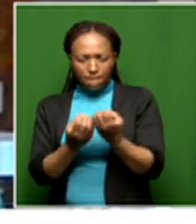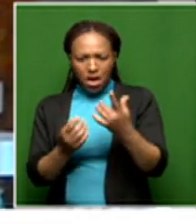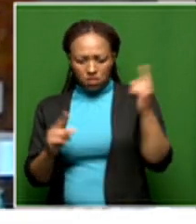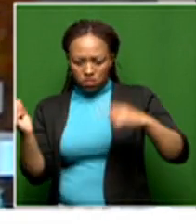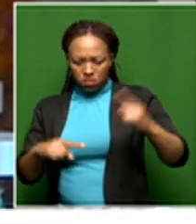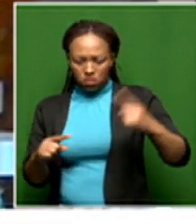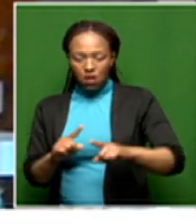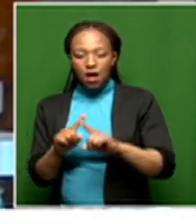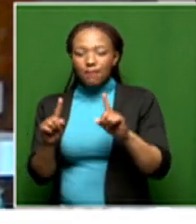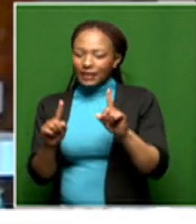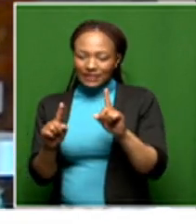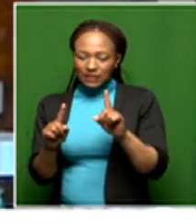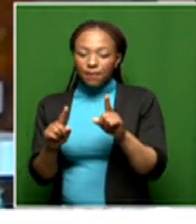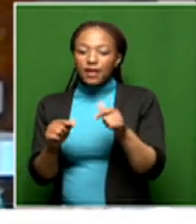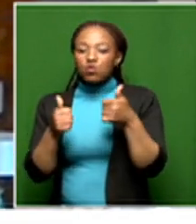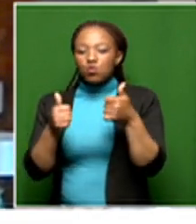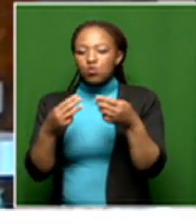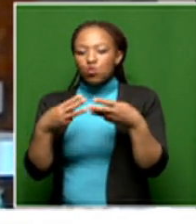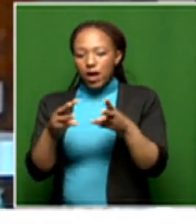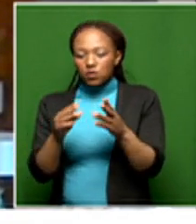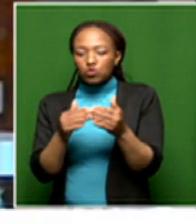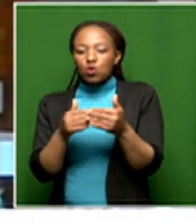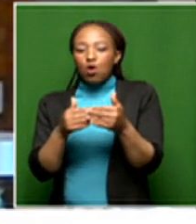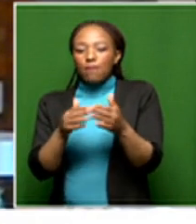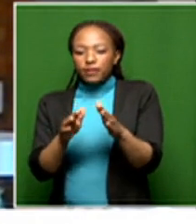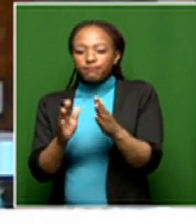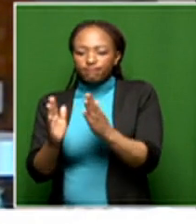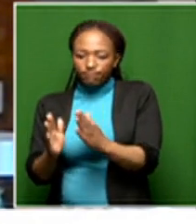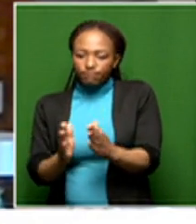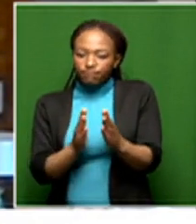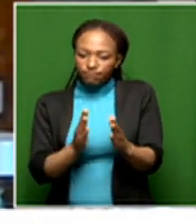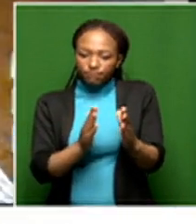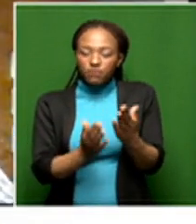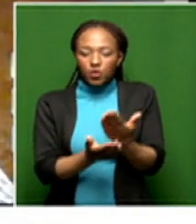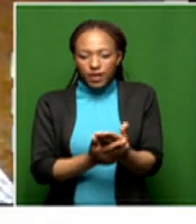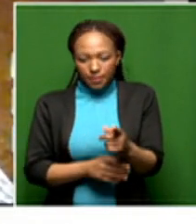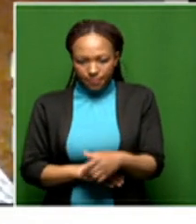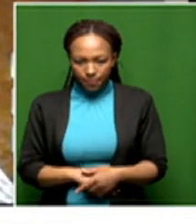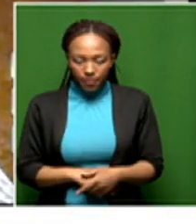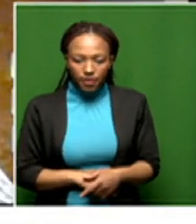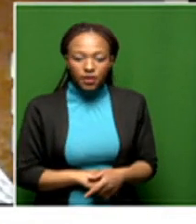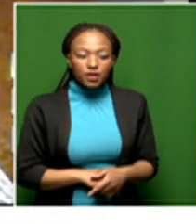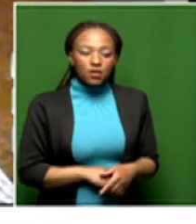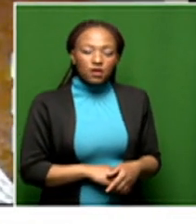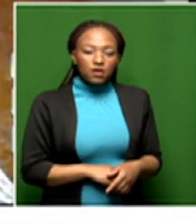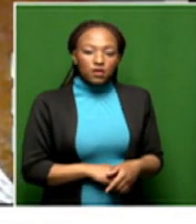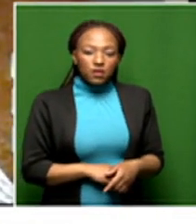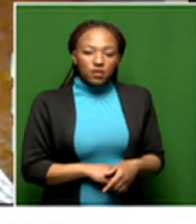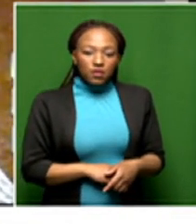also it's a great way, again, to open up the country and start to assess it. But what is out there? Are there any